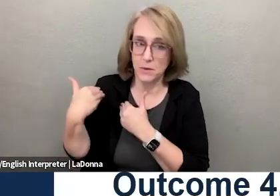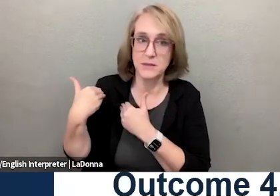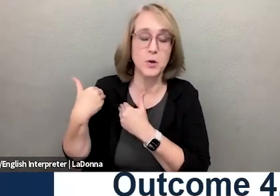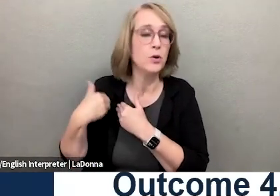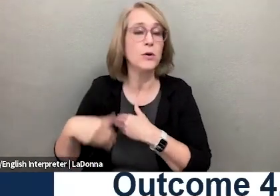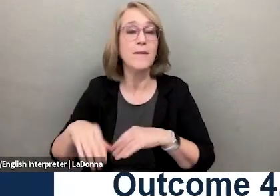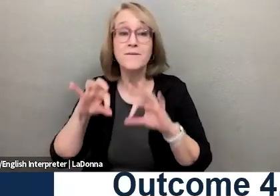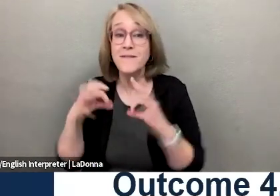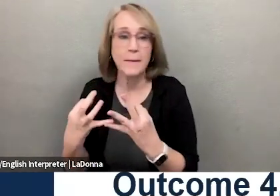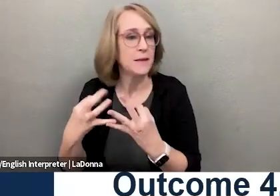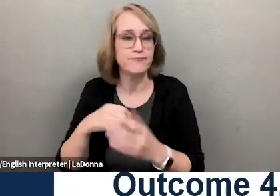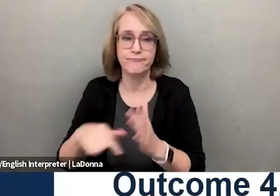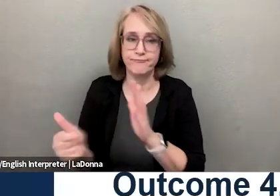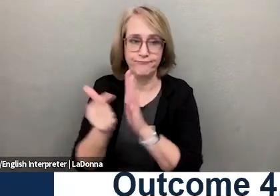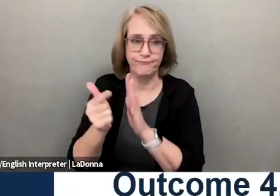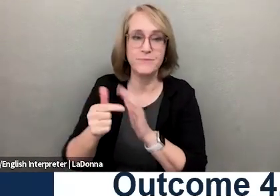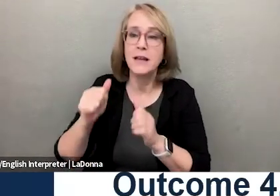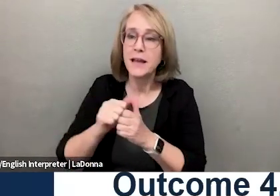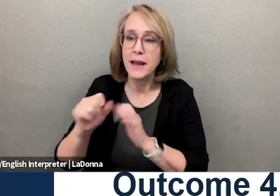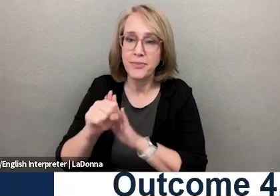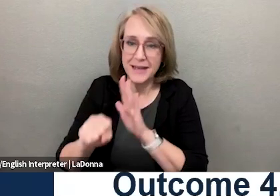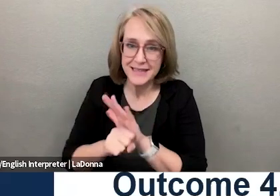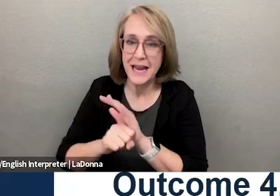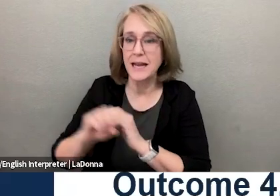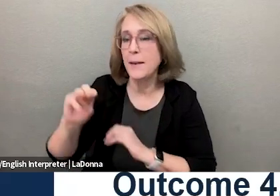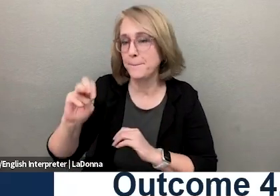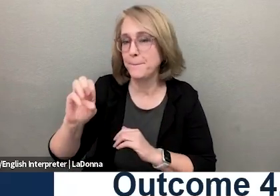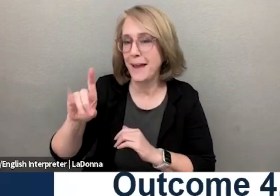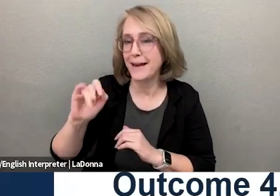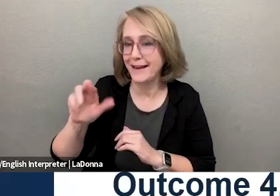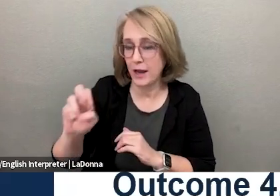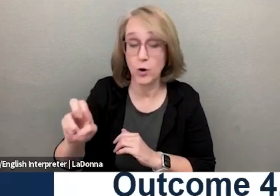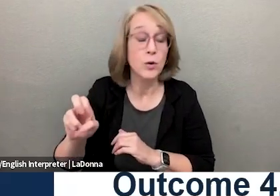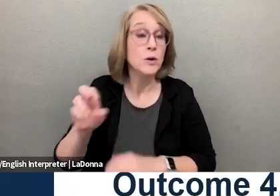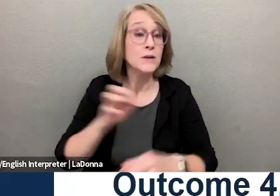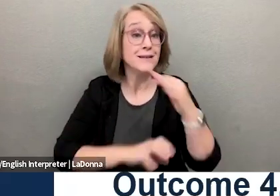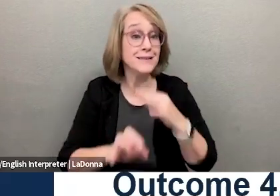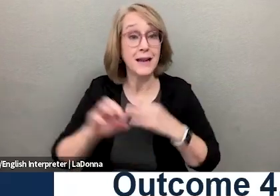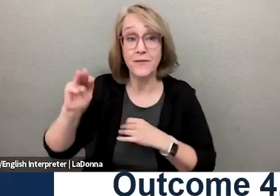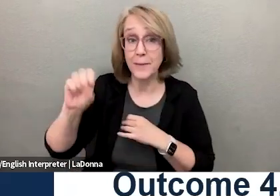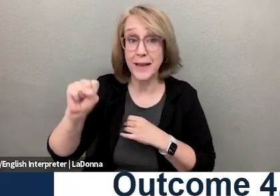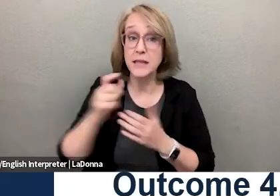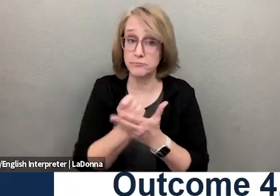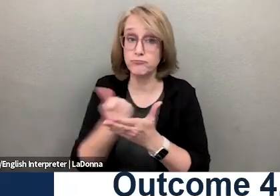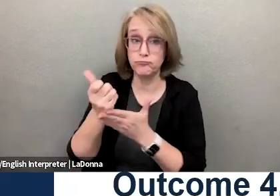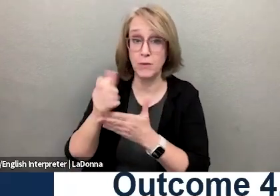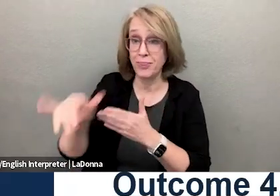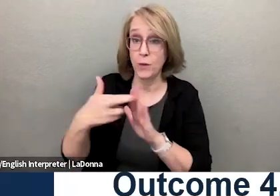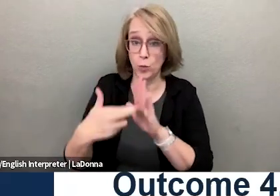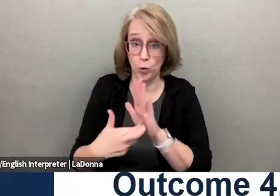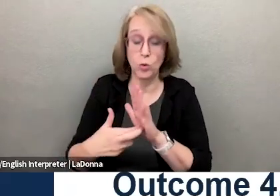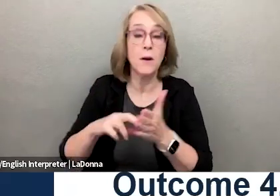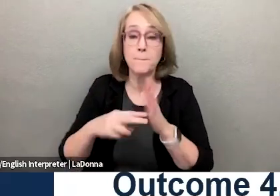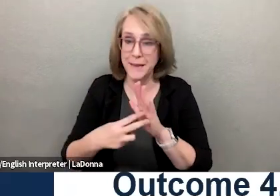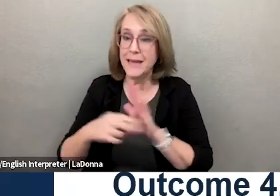prohibited within Medicaid state personal care options. CMS can eliminate this restriction, which limits the ability for states